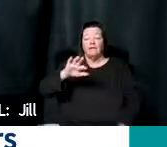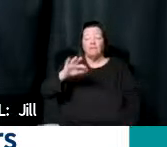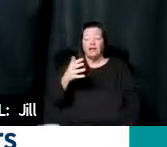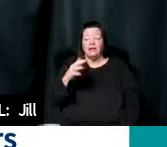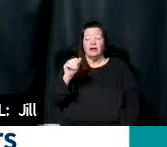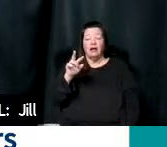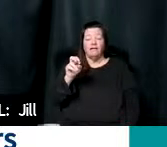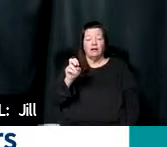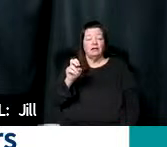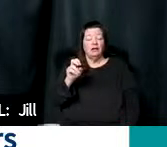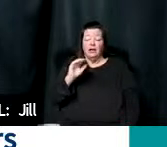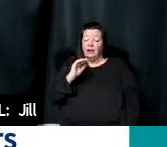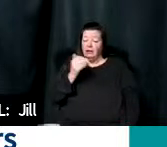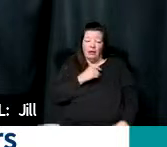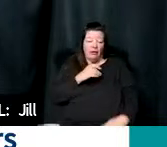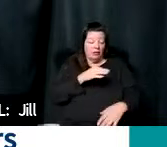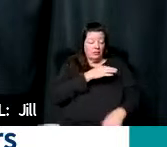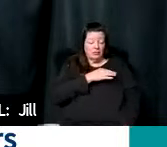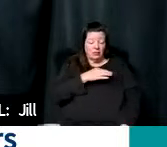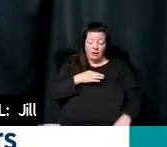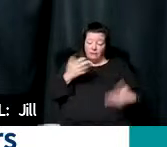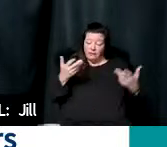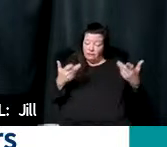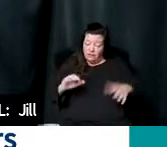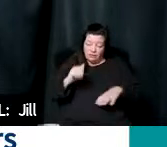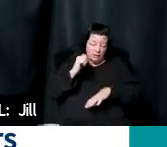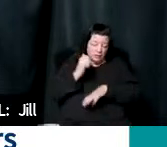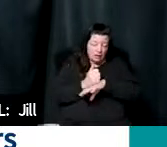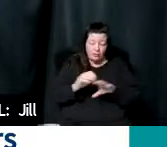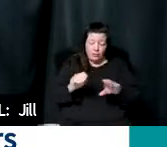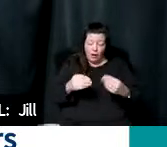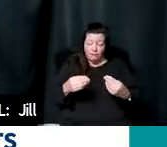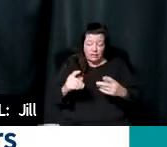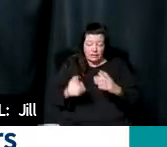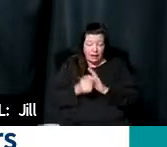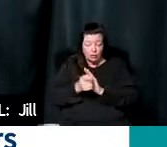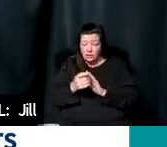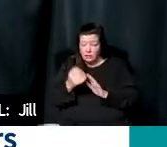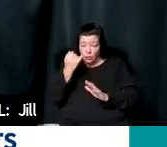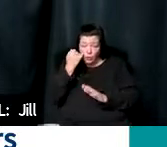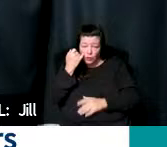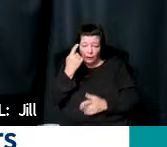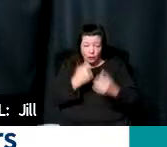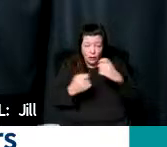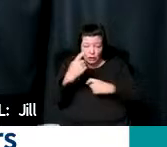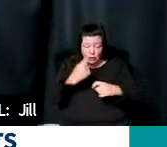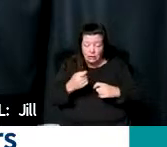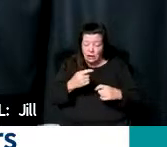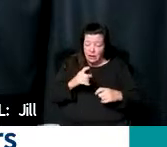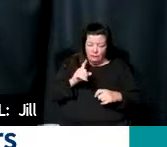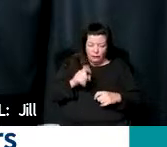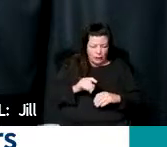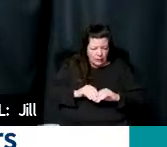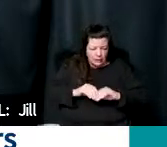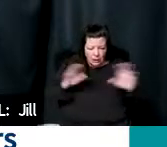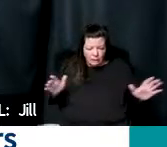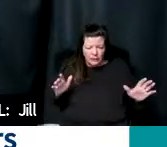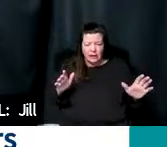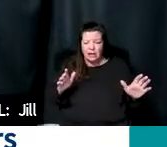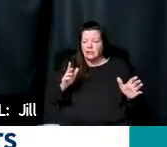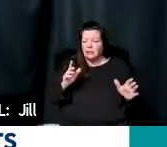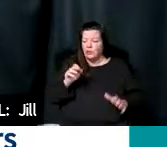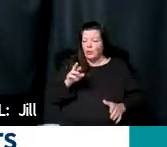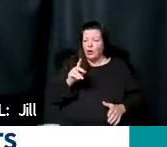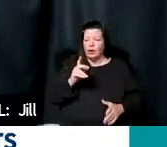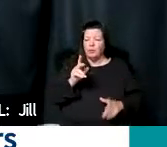Our program, our staff have set up office hours. If there's questions, if there's anything that we can do to assist in clarifying questions and help people make